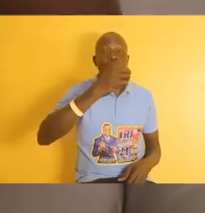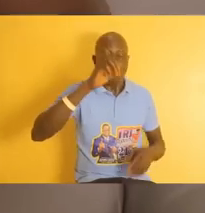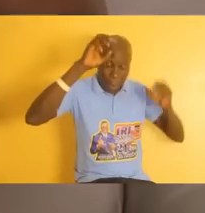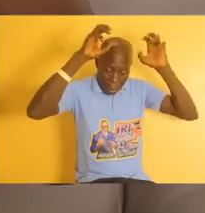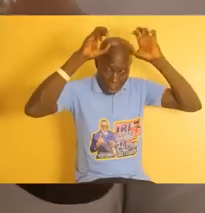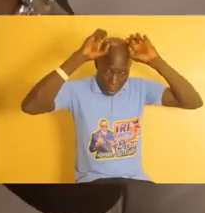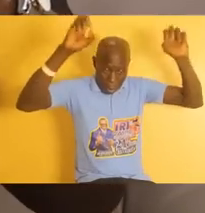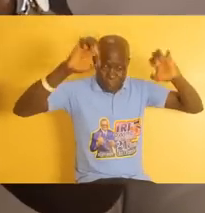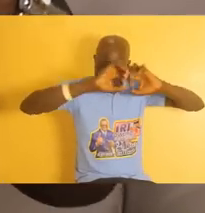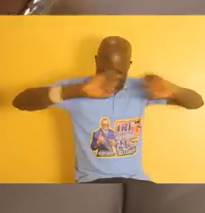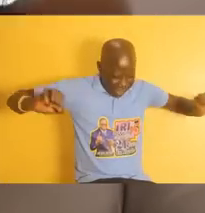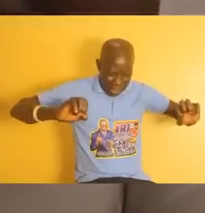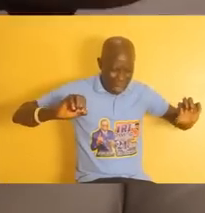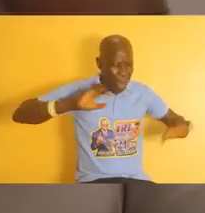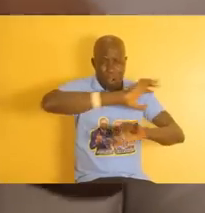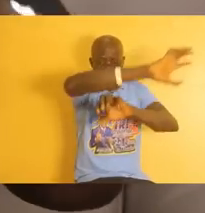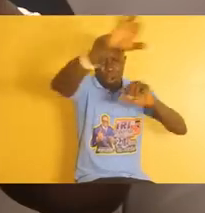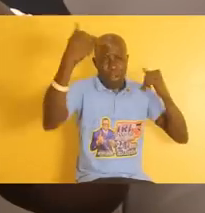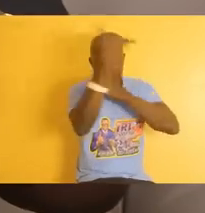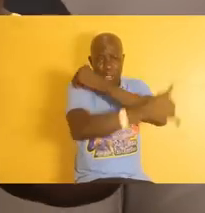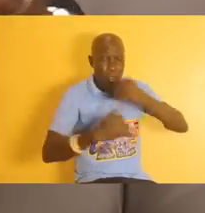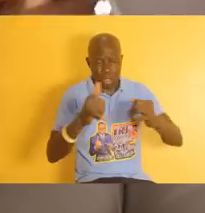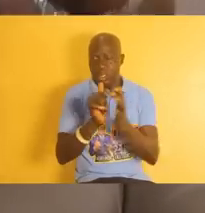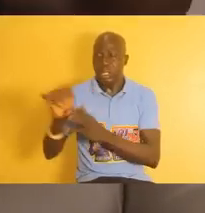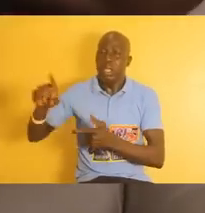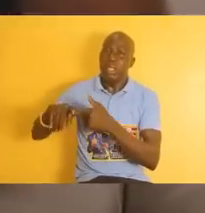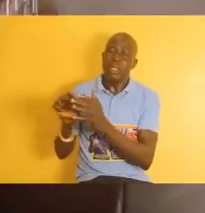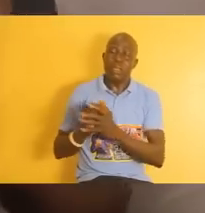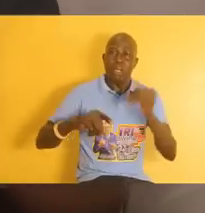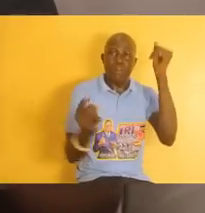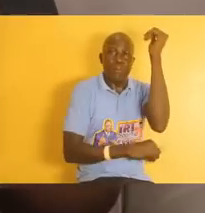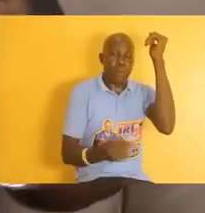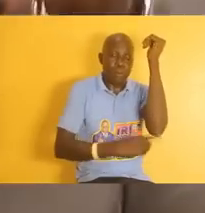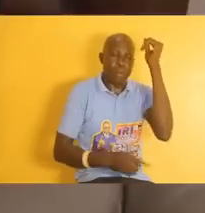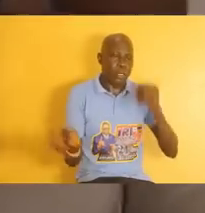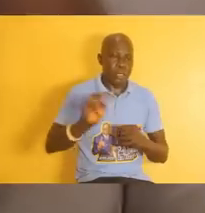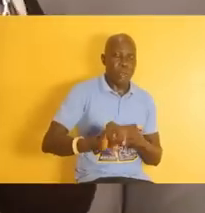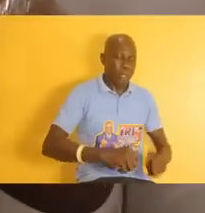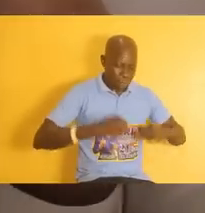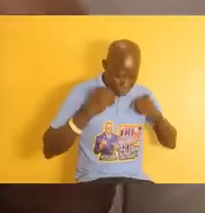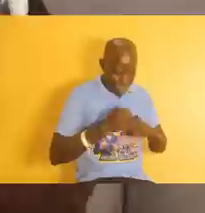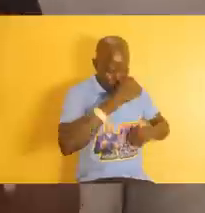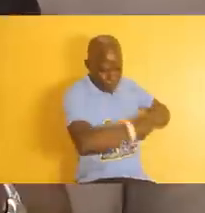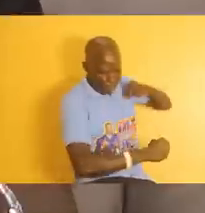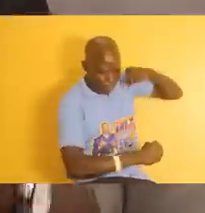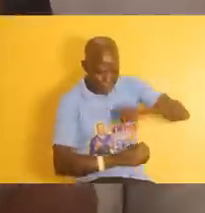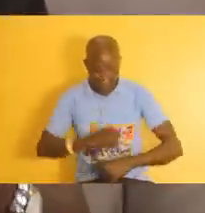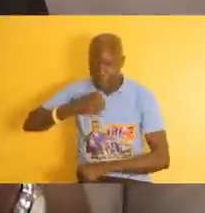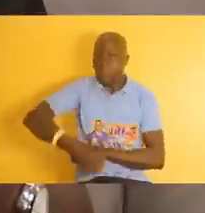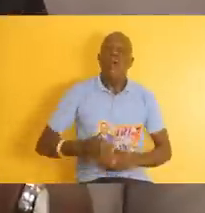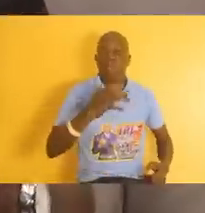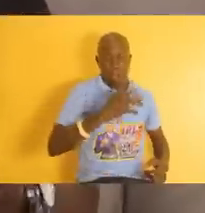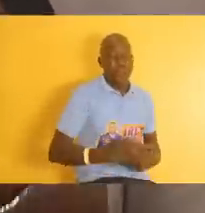horns. Ọdẹ tí gbogbo orílẹ̀-èdè ká. Scatter the whole country. Ó tán wọn lójú. It's affixed them. Ó jẹ wọn ní yà. It suffer them. Ó ní wọn lára. It torment them. Ìwọ́